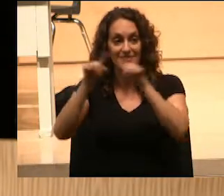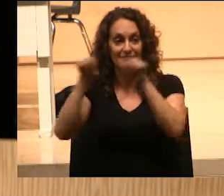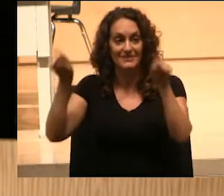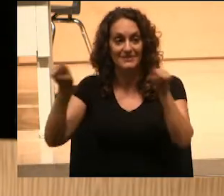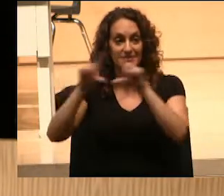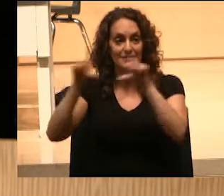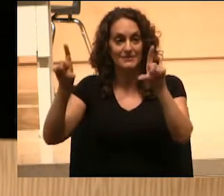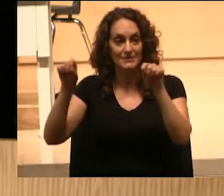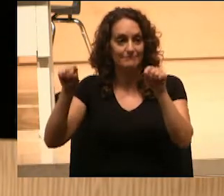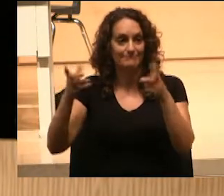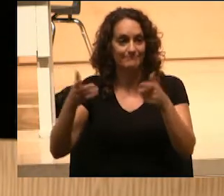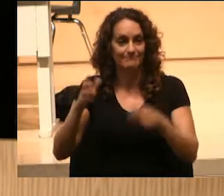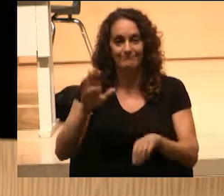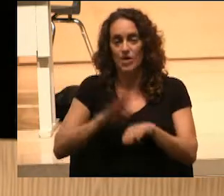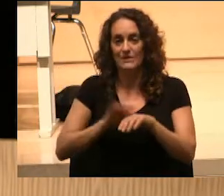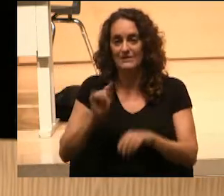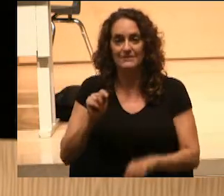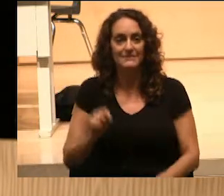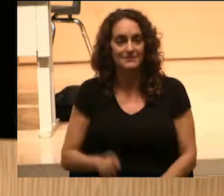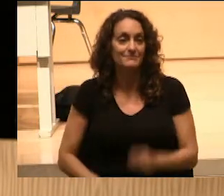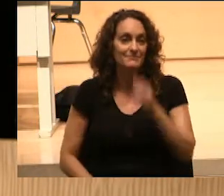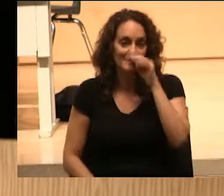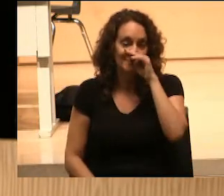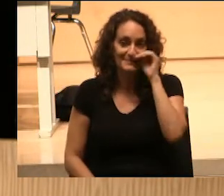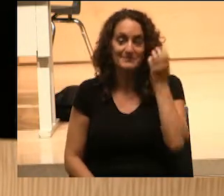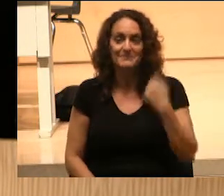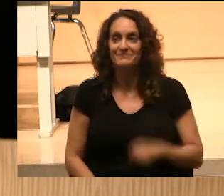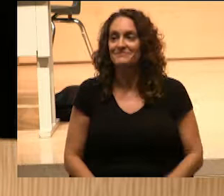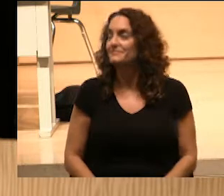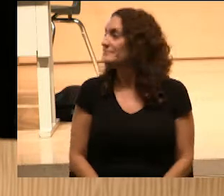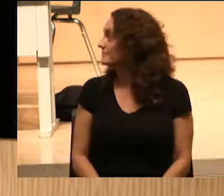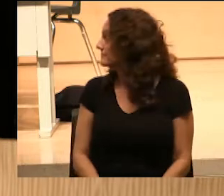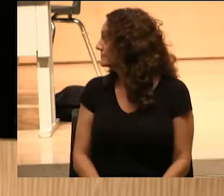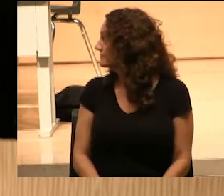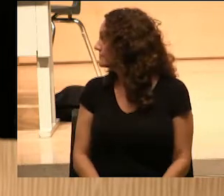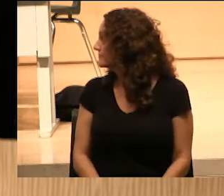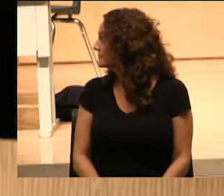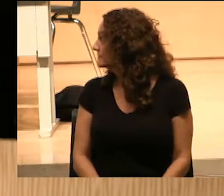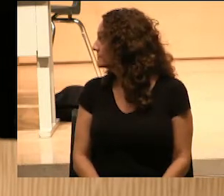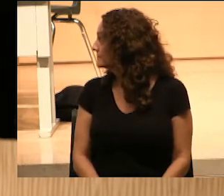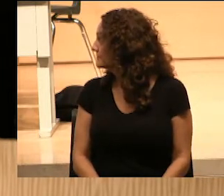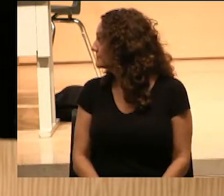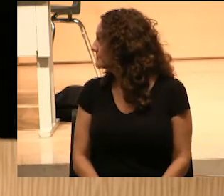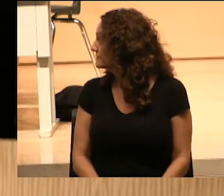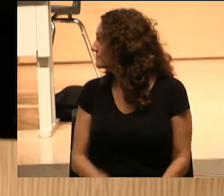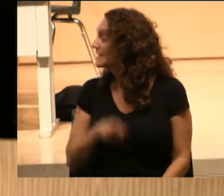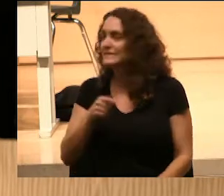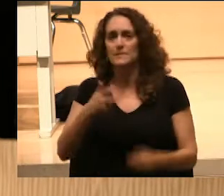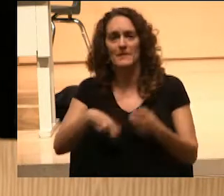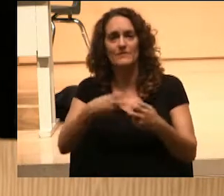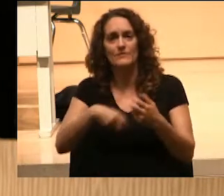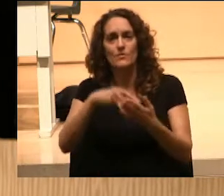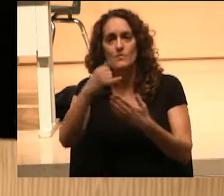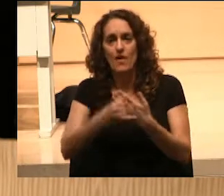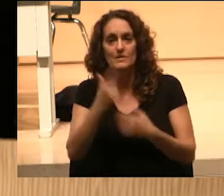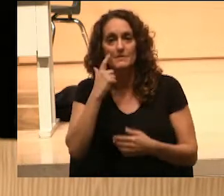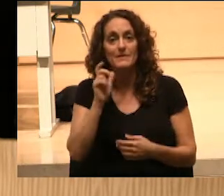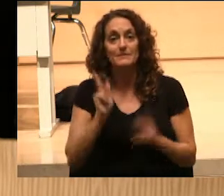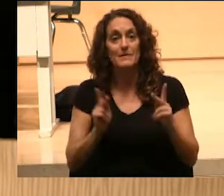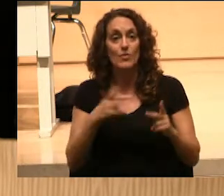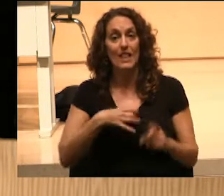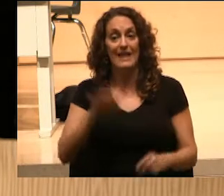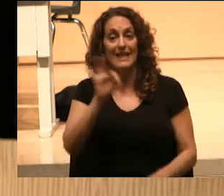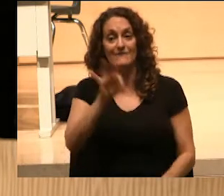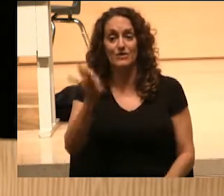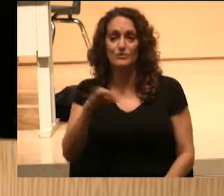Yeah, it's gone. The furniture was actually, people, it sort of held up the project a little bit because, people really liked the furniture,